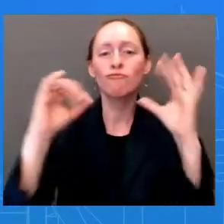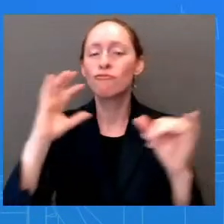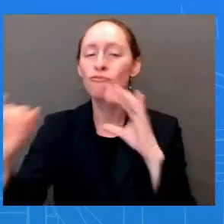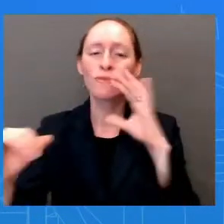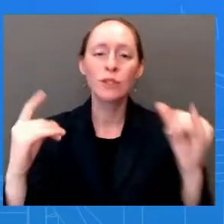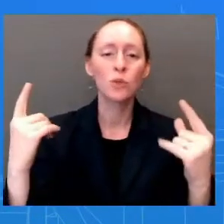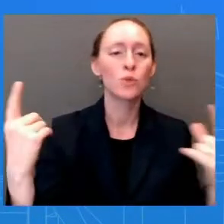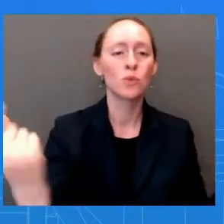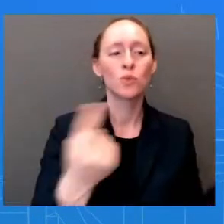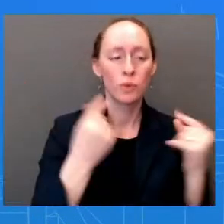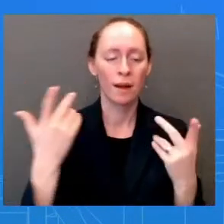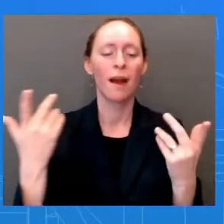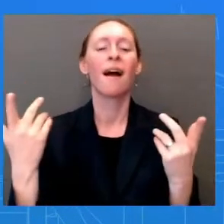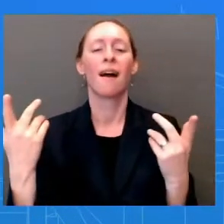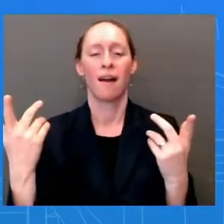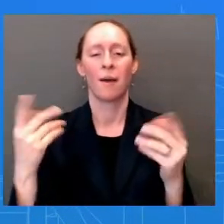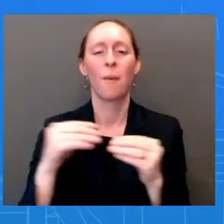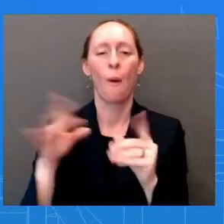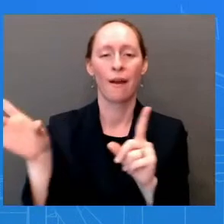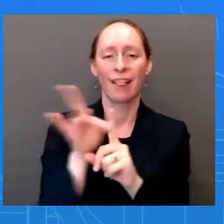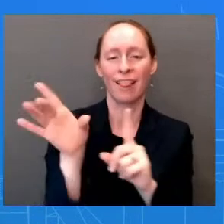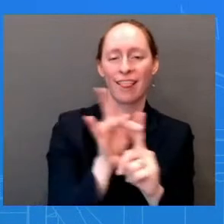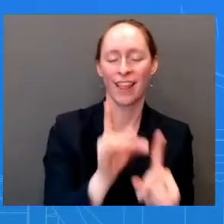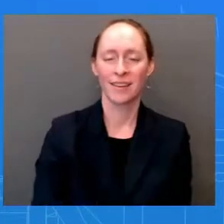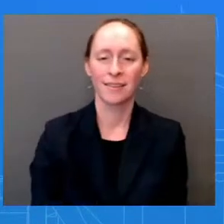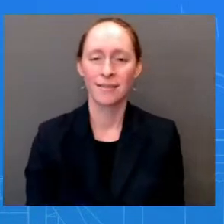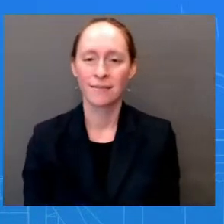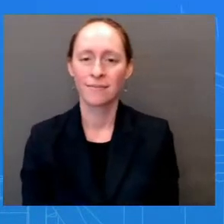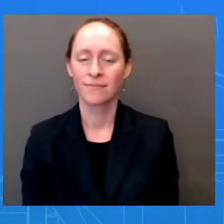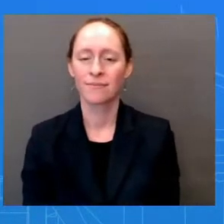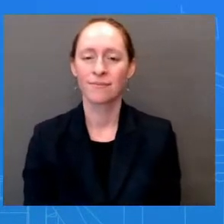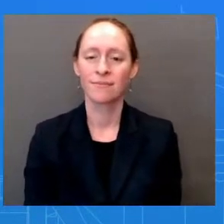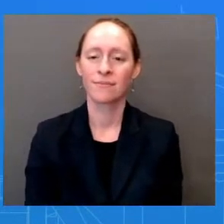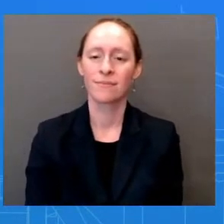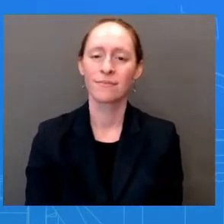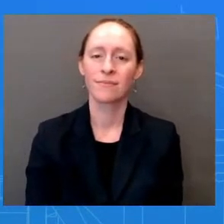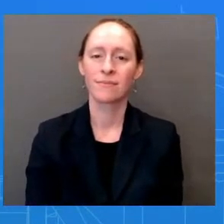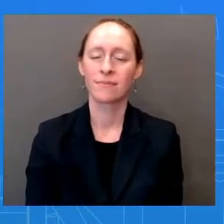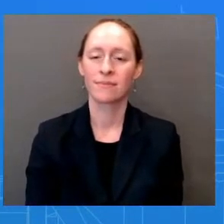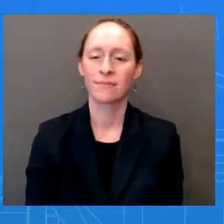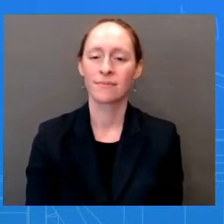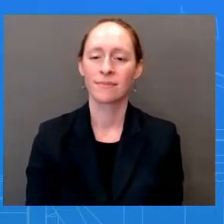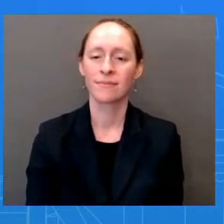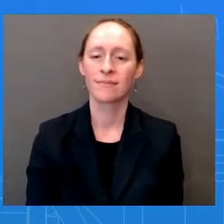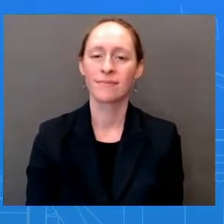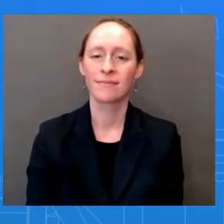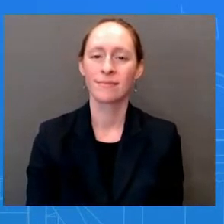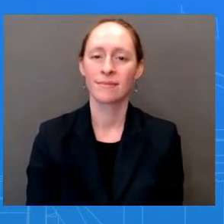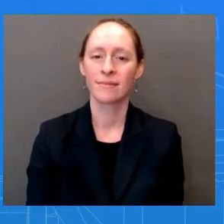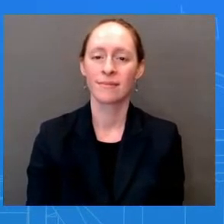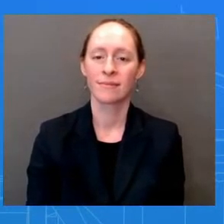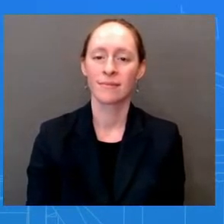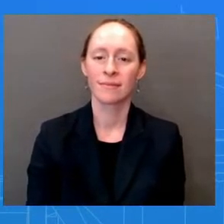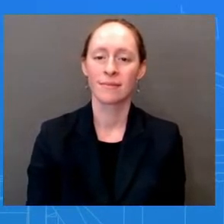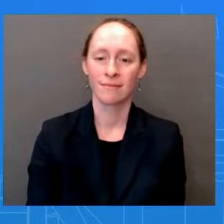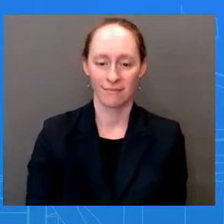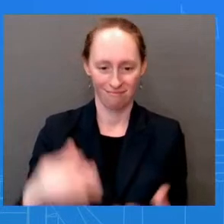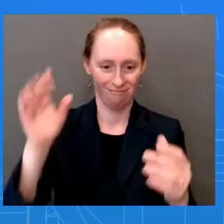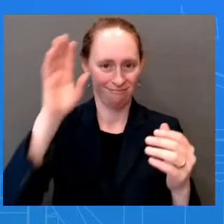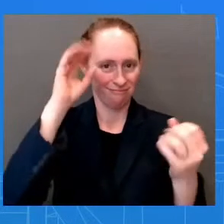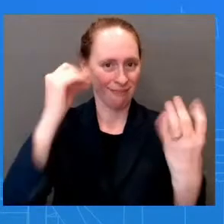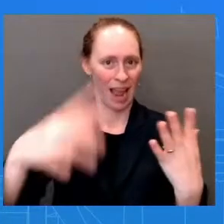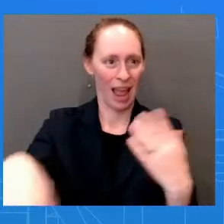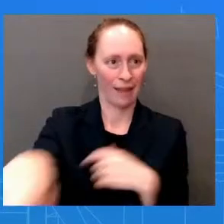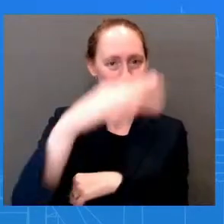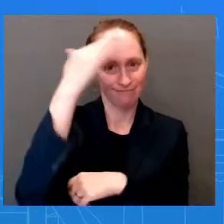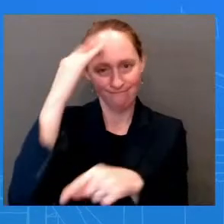You became a household name in large part because of your appearances here at the early stages of COVID. What do you want Americans to